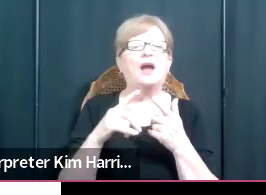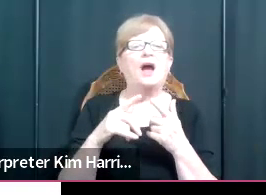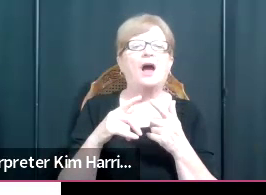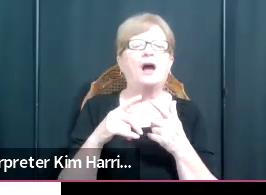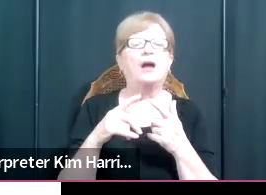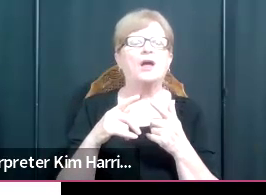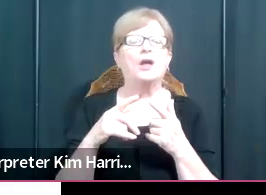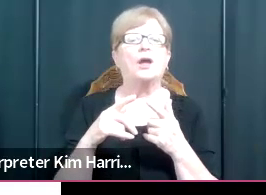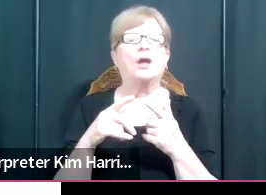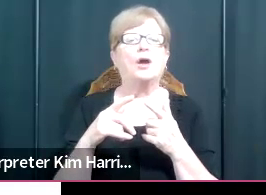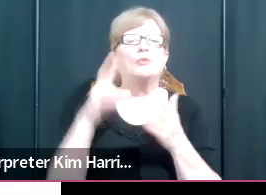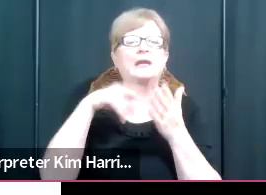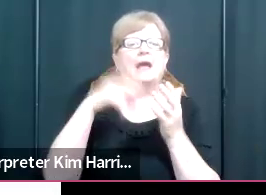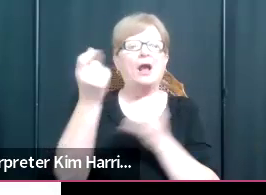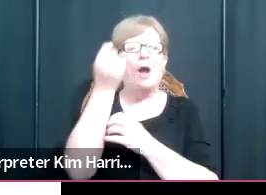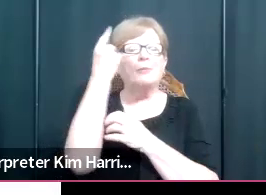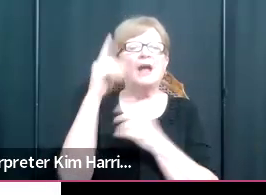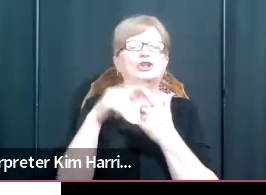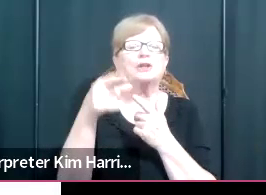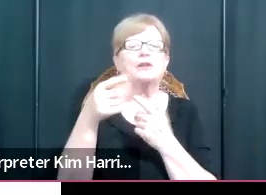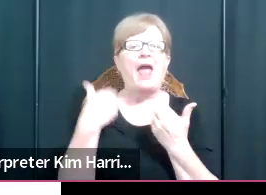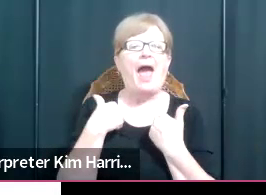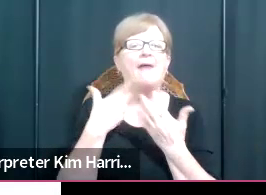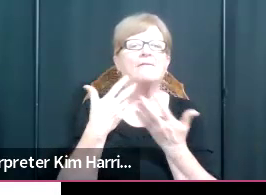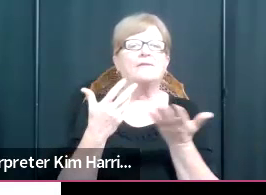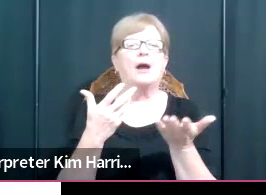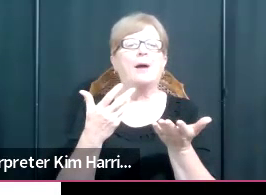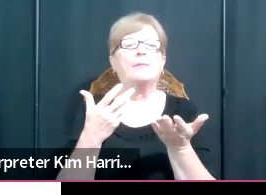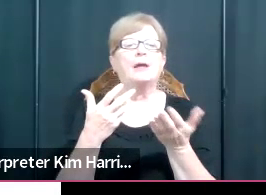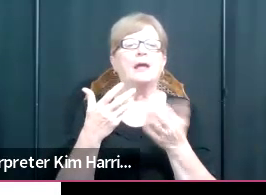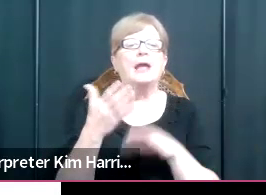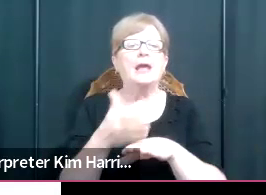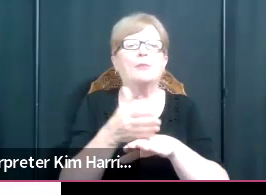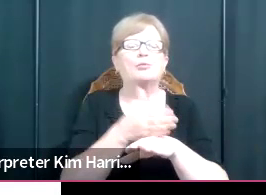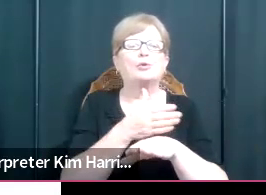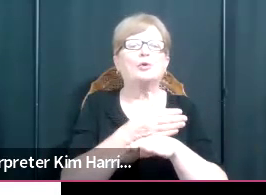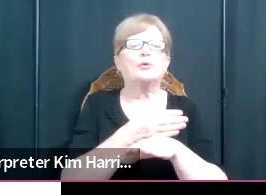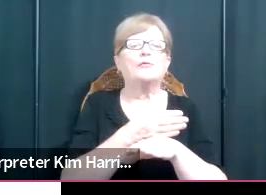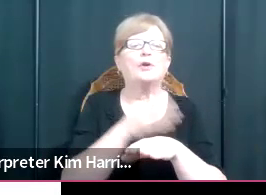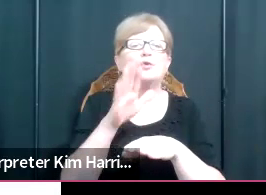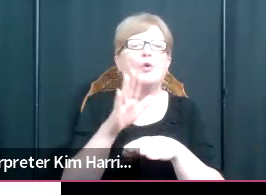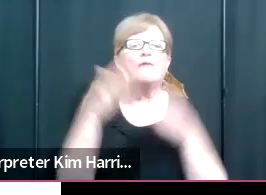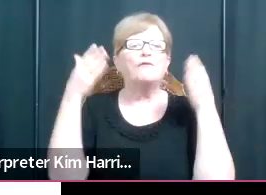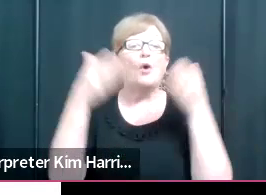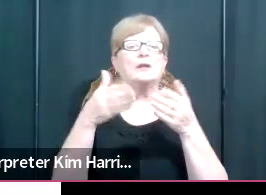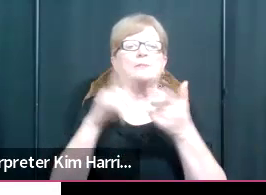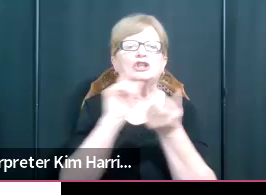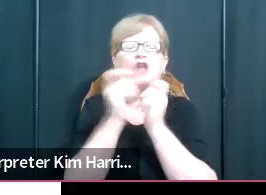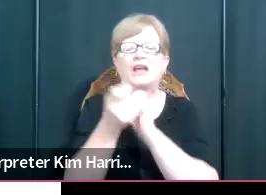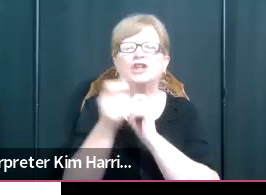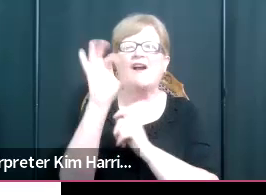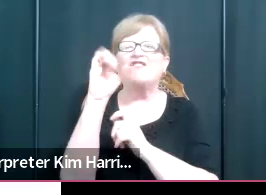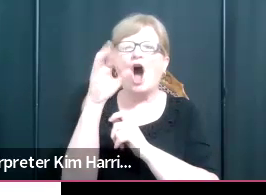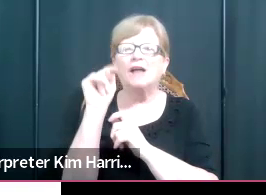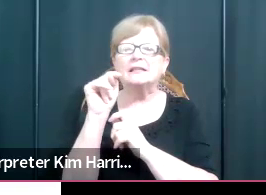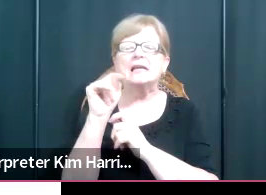with reading and comprehension. You can improve your focus on the text by changing font and style